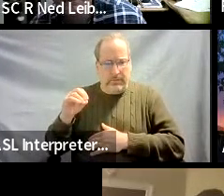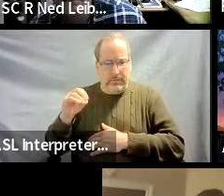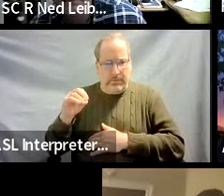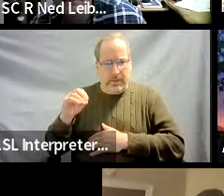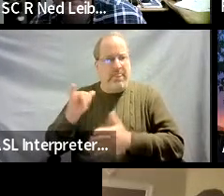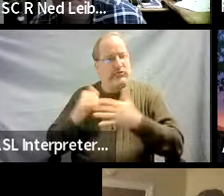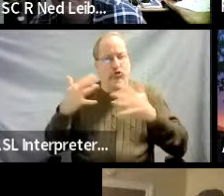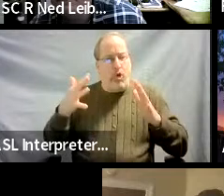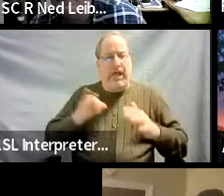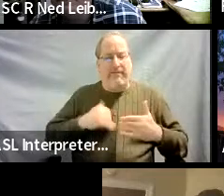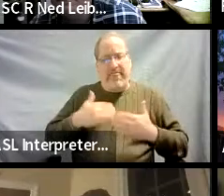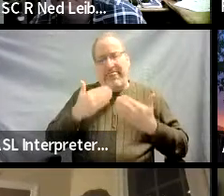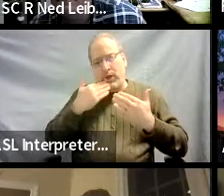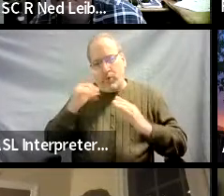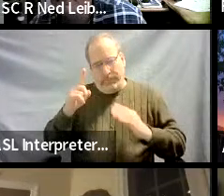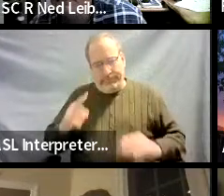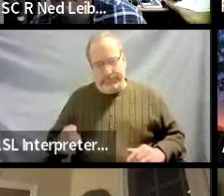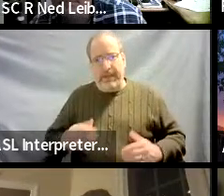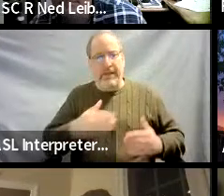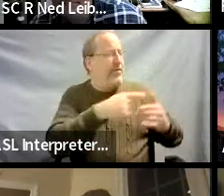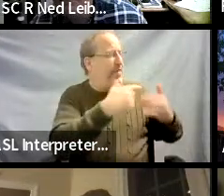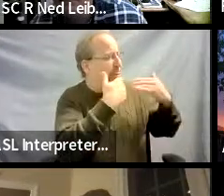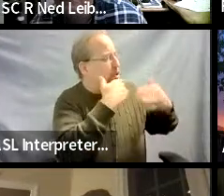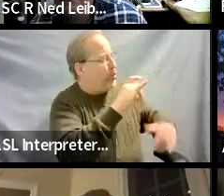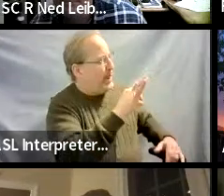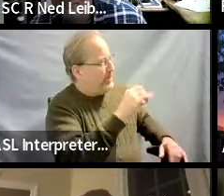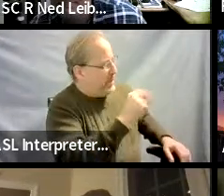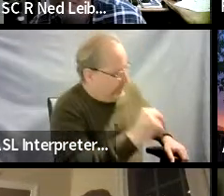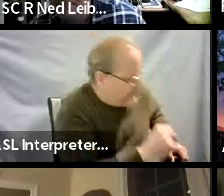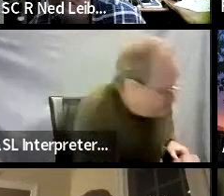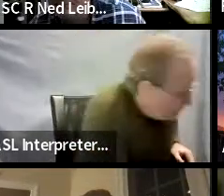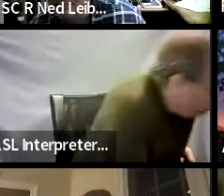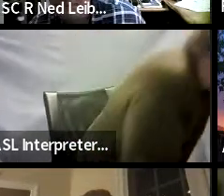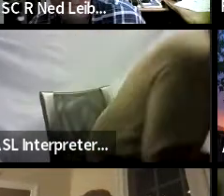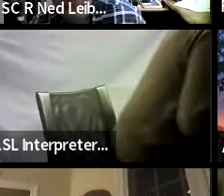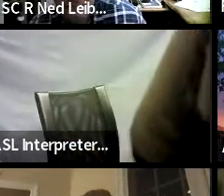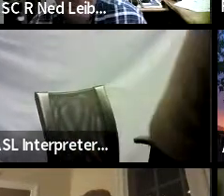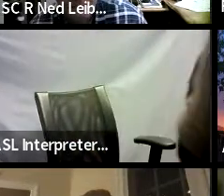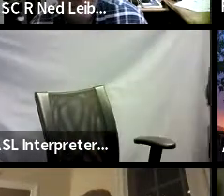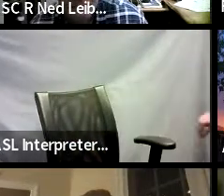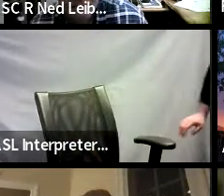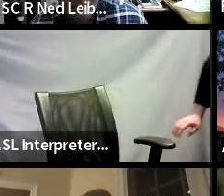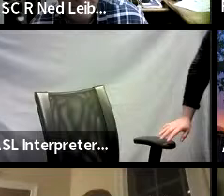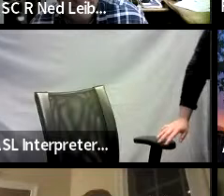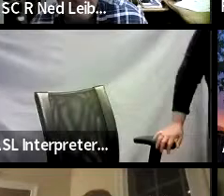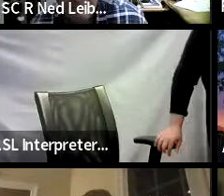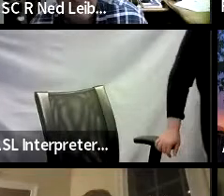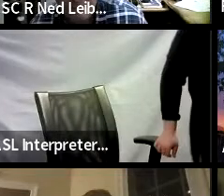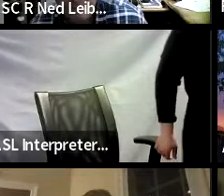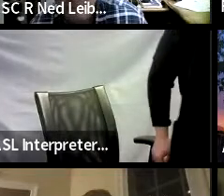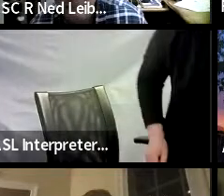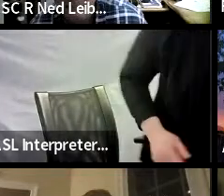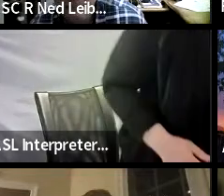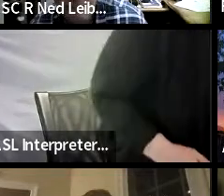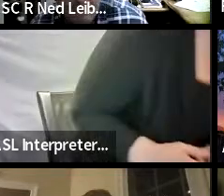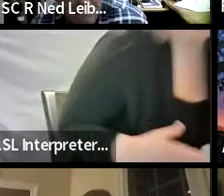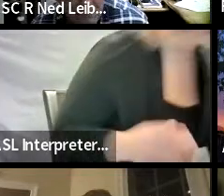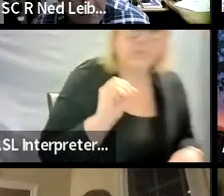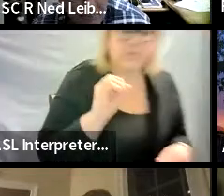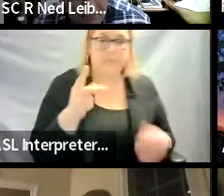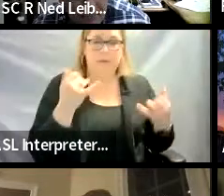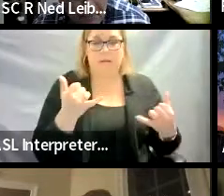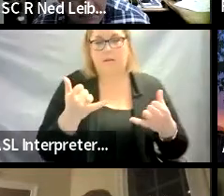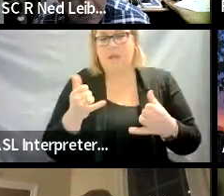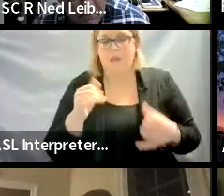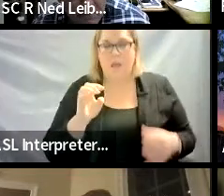yep, that's all I have. Thank you. Thank you, Clifton. I'll go ahead and pass it now to Elaine for a brief update on the indoor